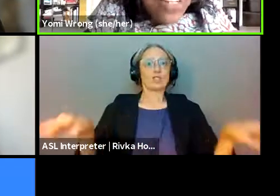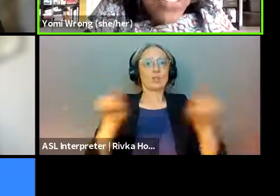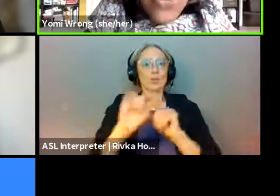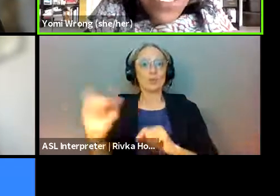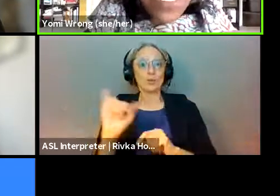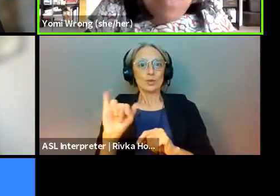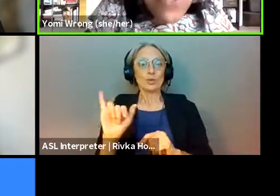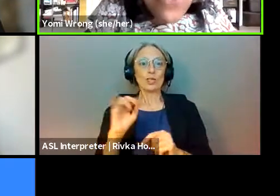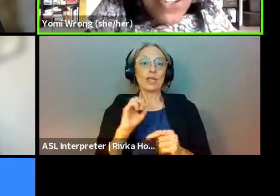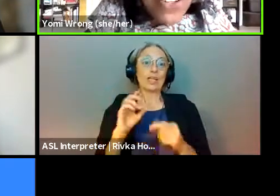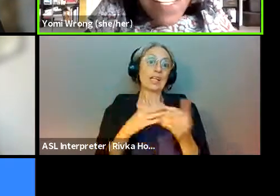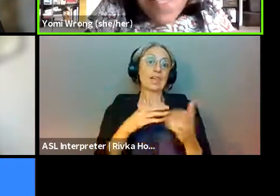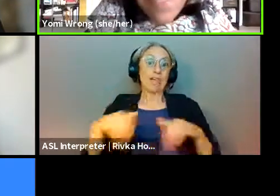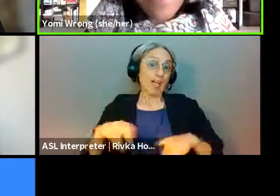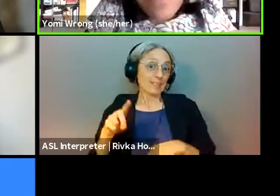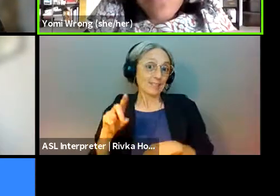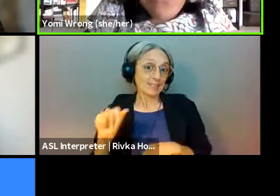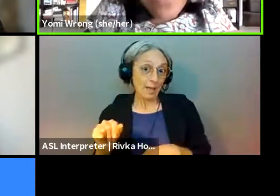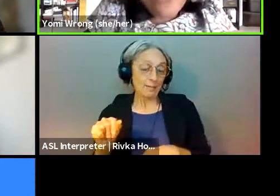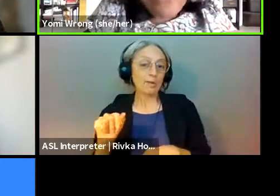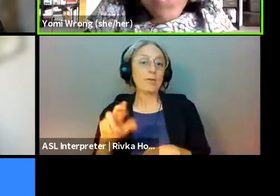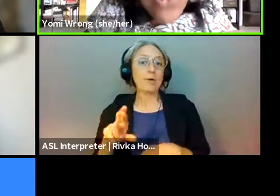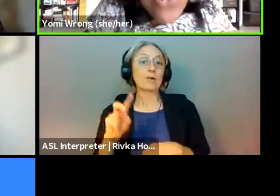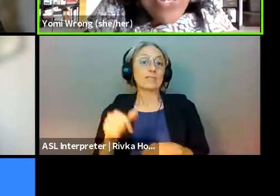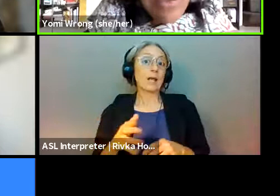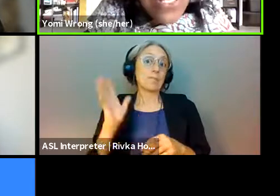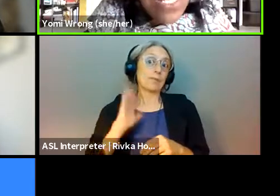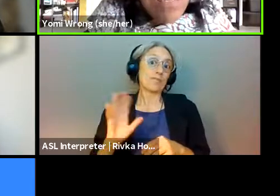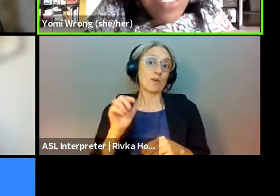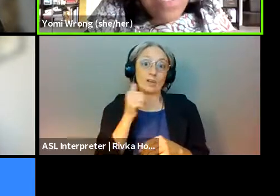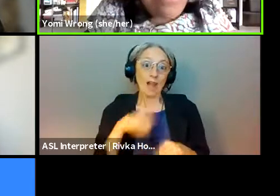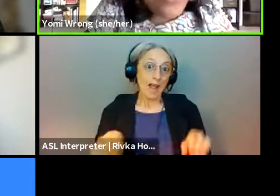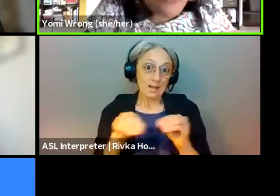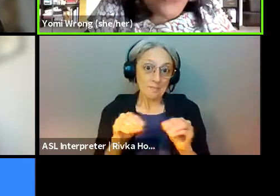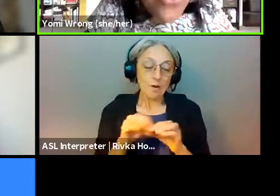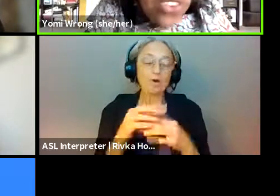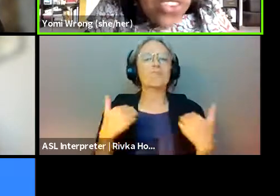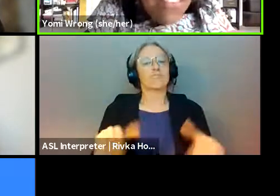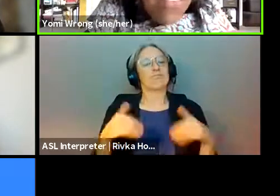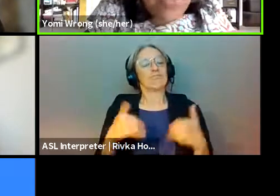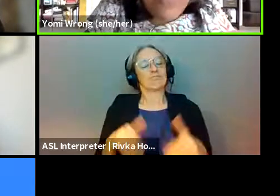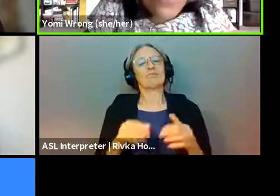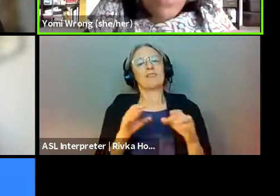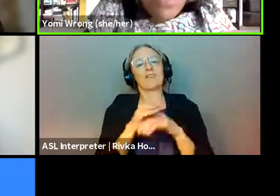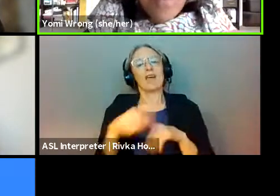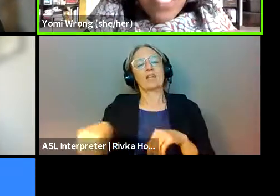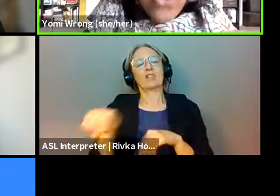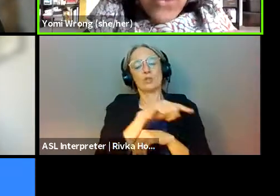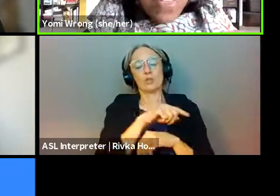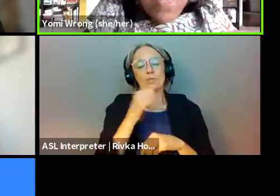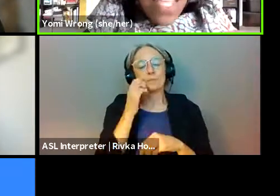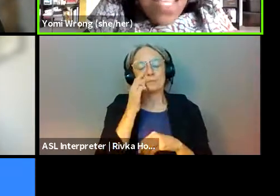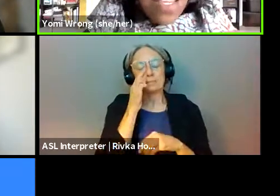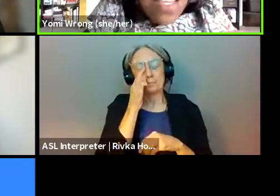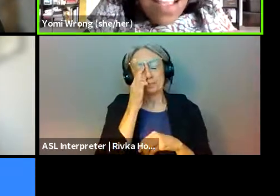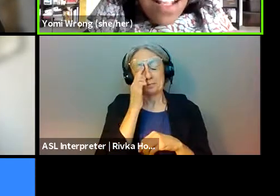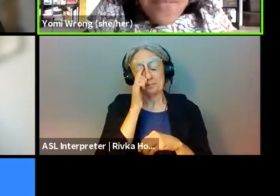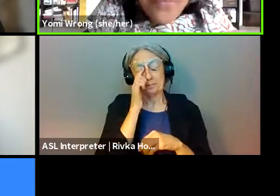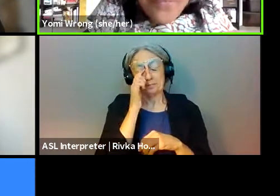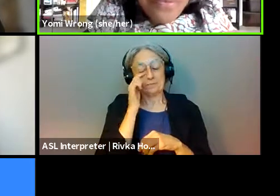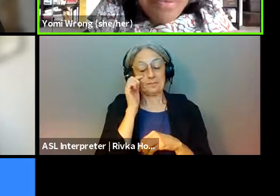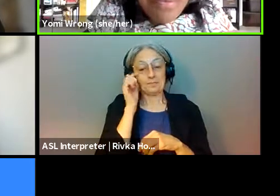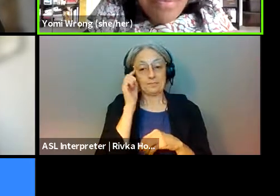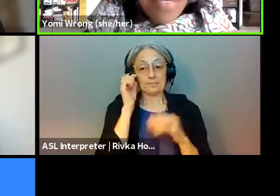way around of talking about COVID and what it's meant to our community, but like on a personal level, I just want to say